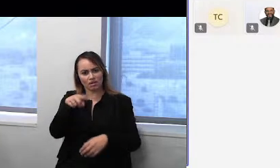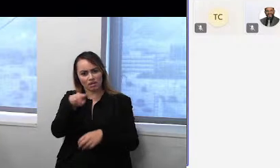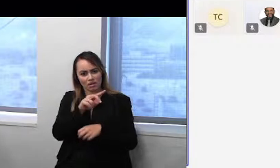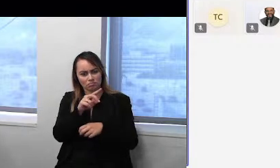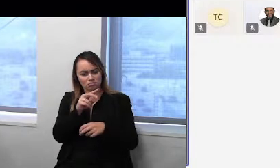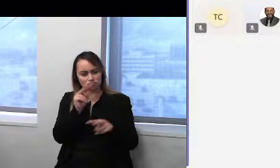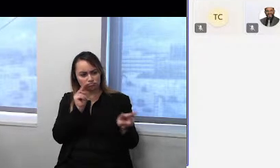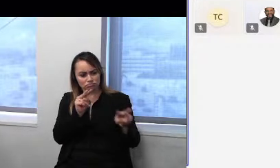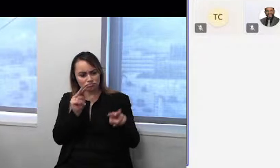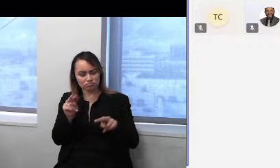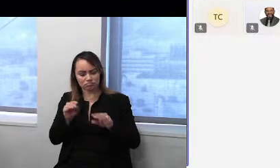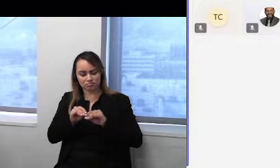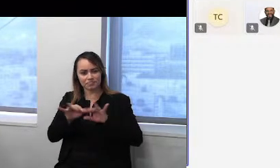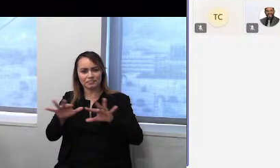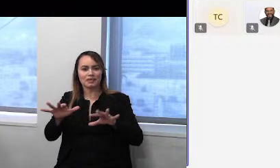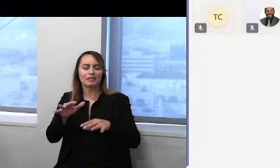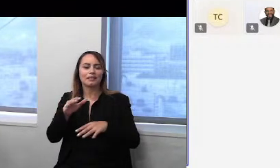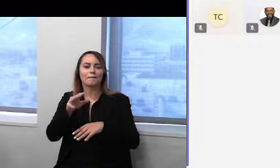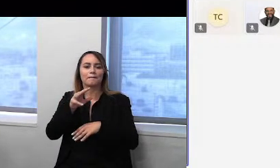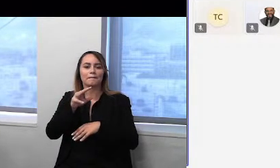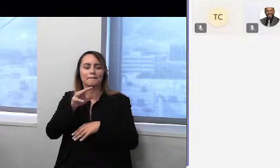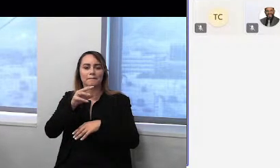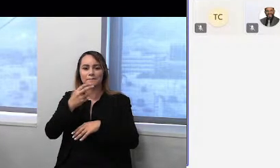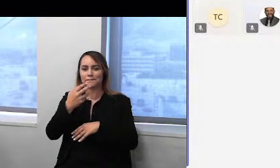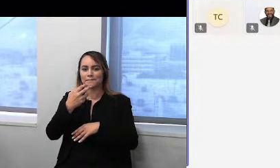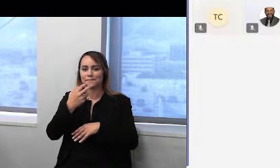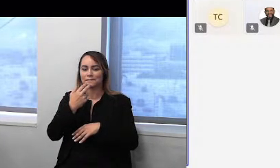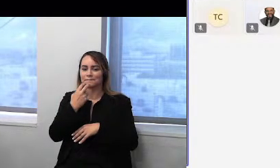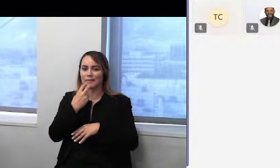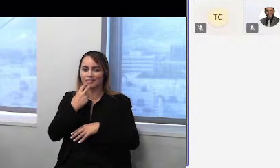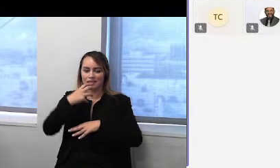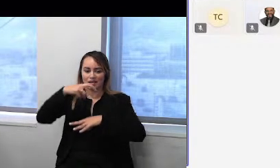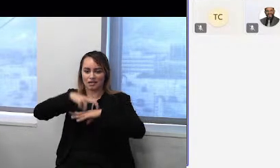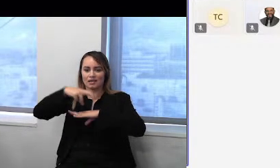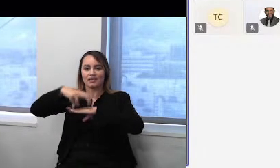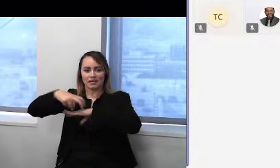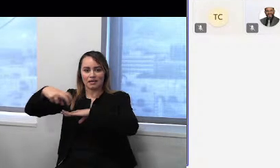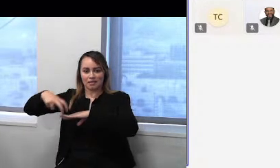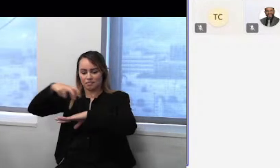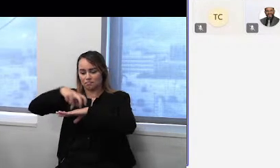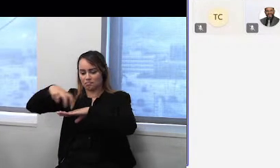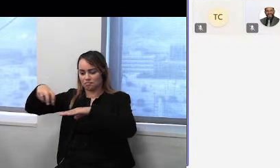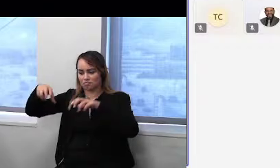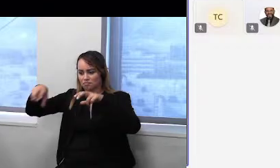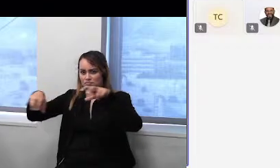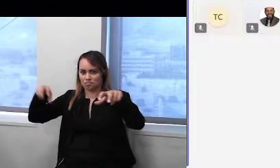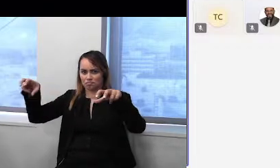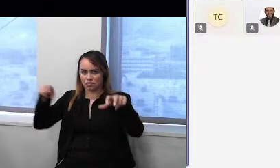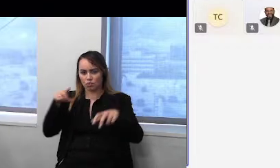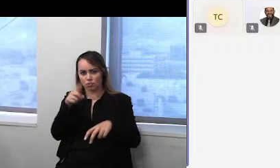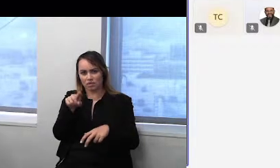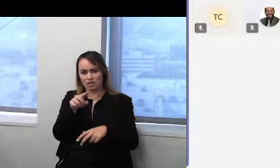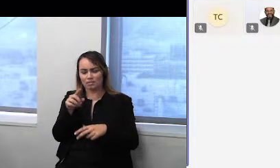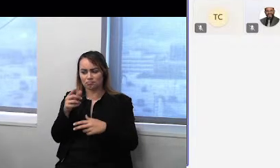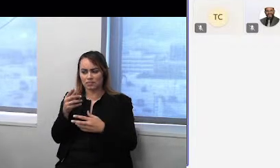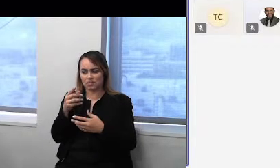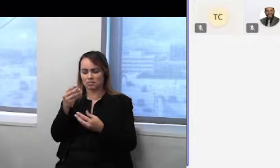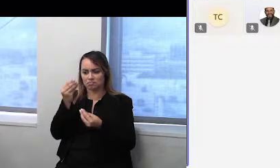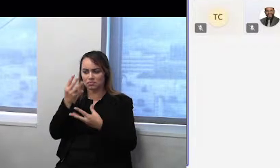some of those, so those, say, the minimum generation issues that you're discussing in terms of being able to handle those,